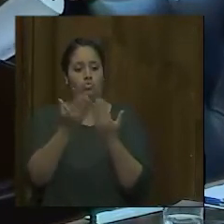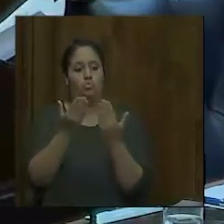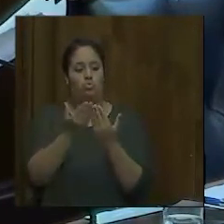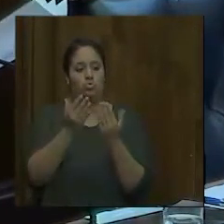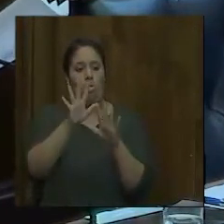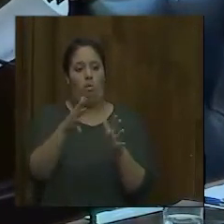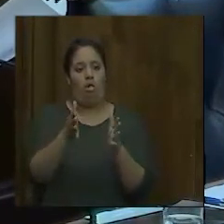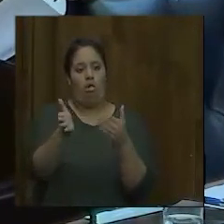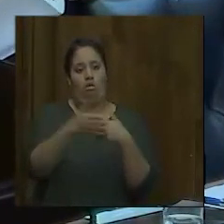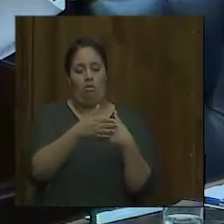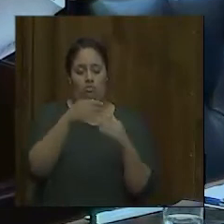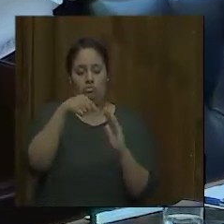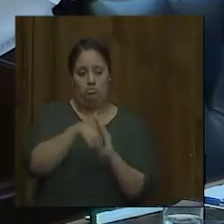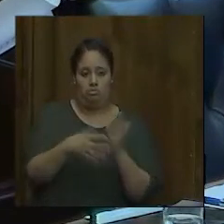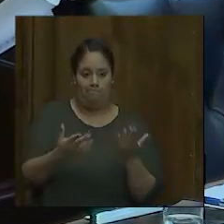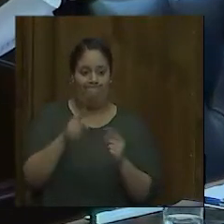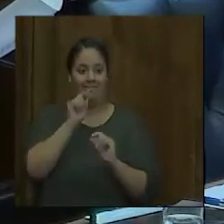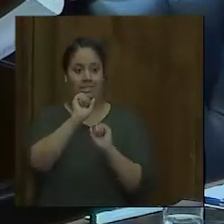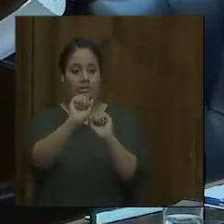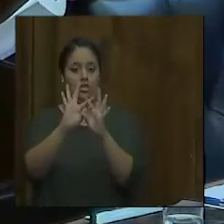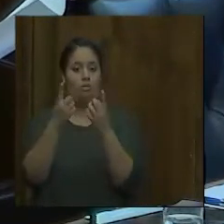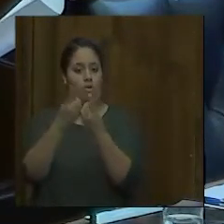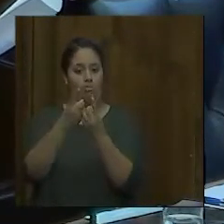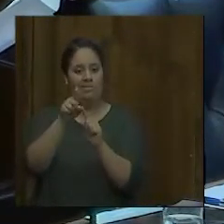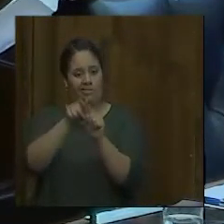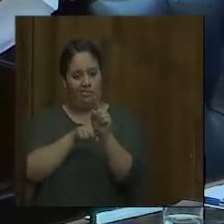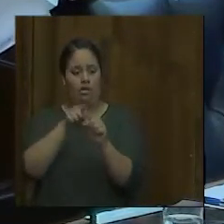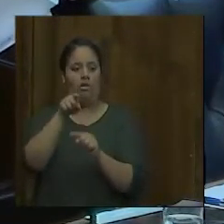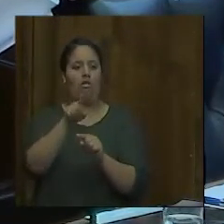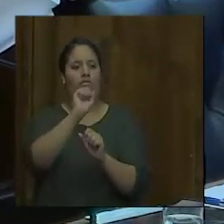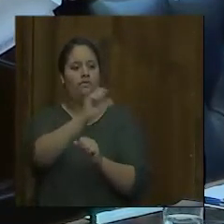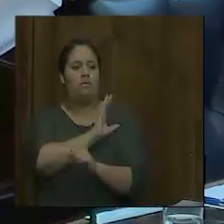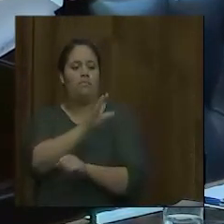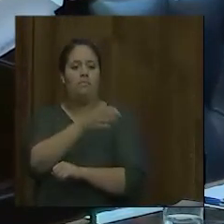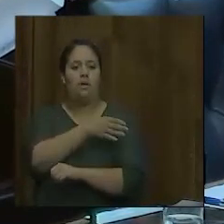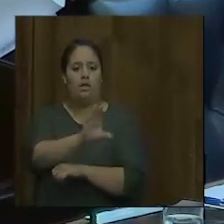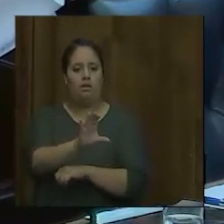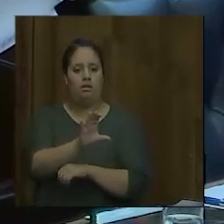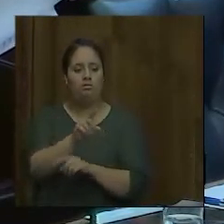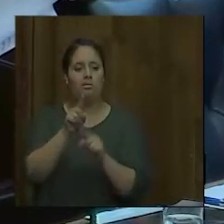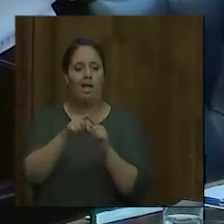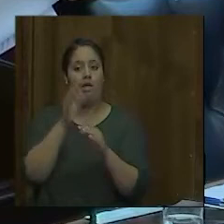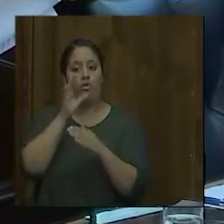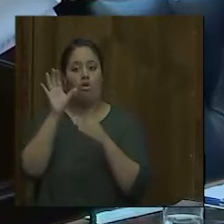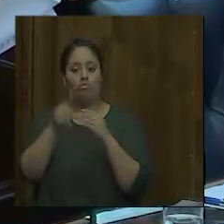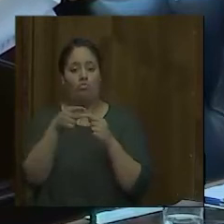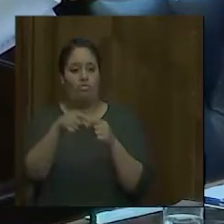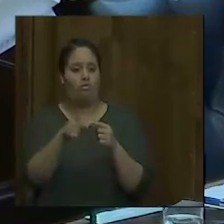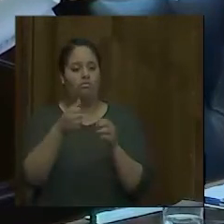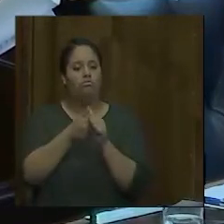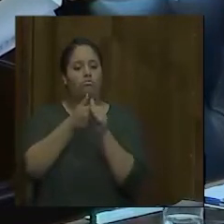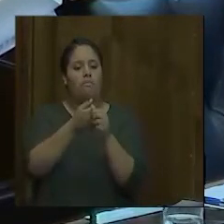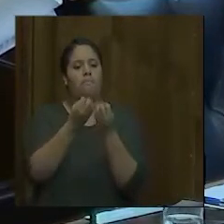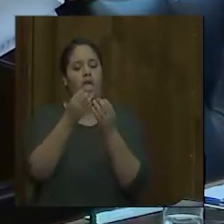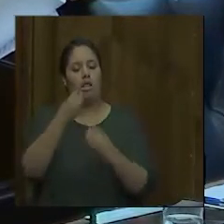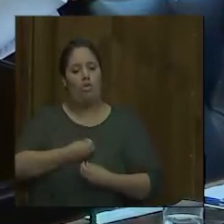be closing down. This department is failing on its mandate and consequently pushing many young